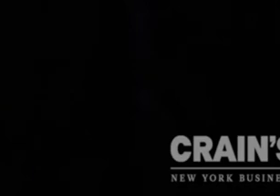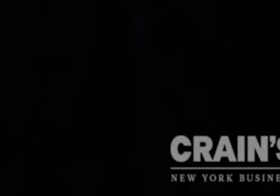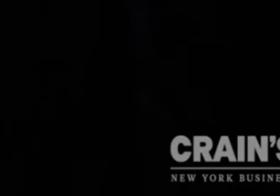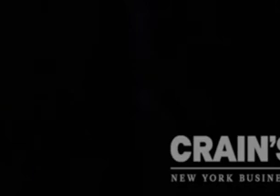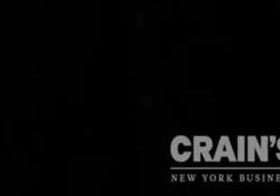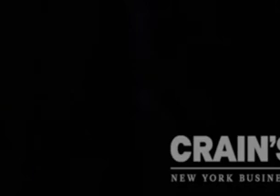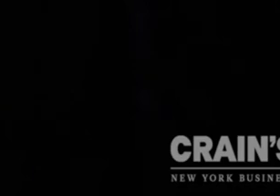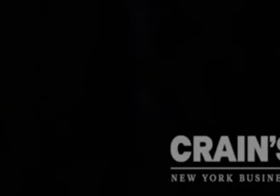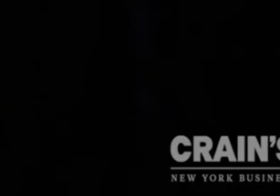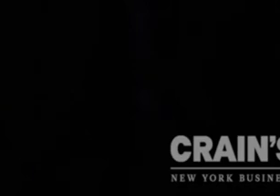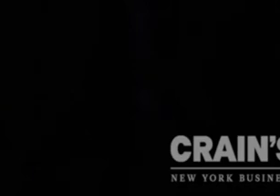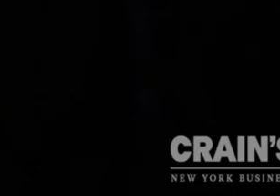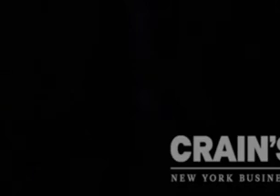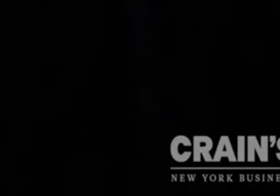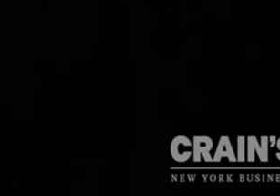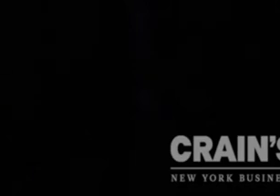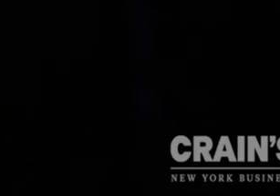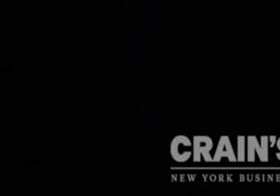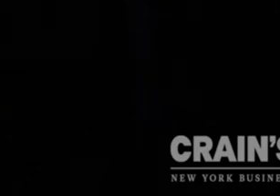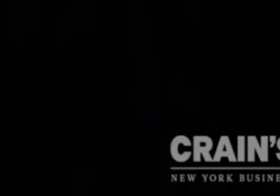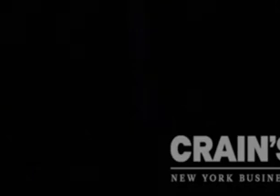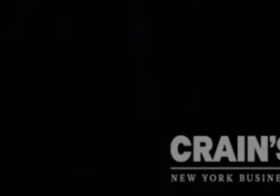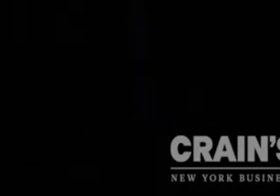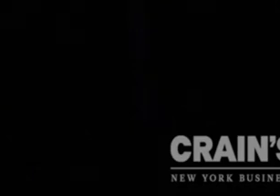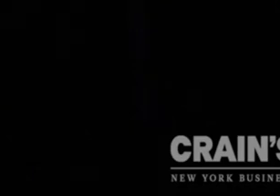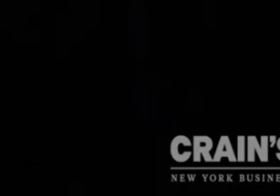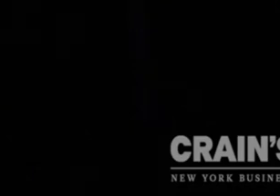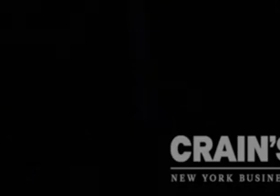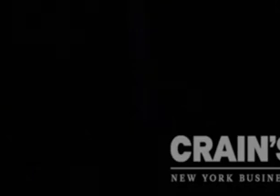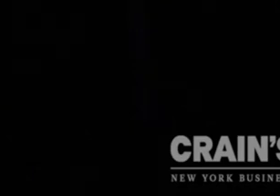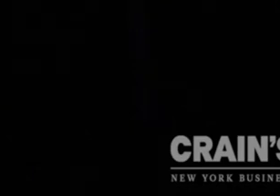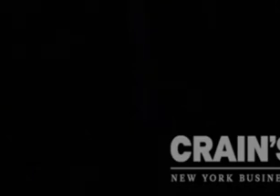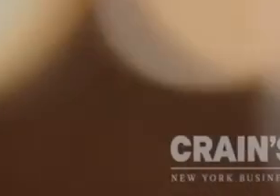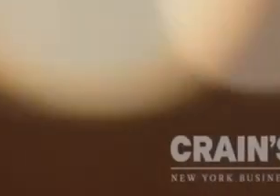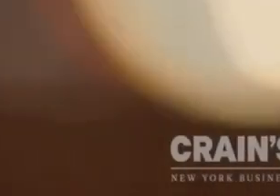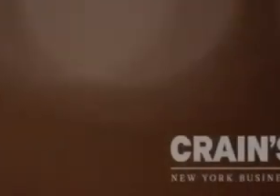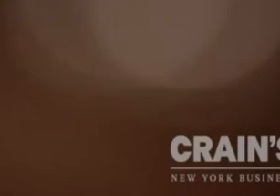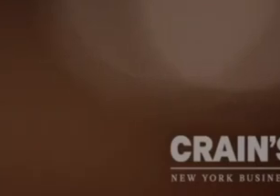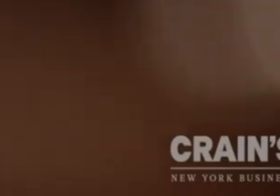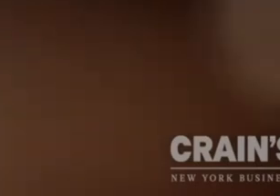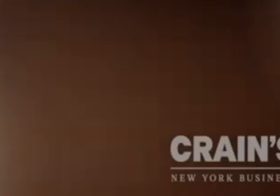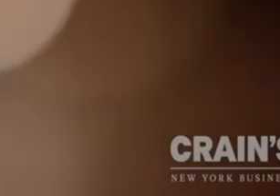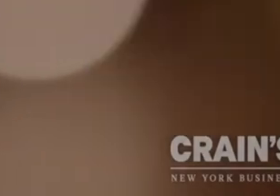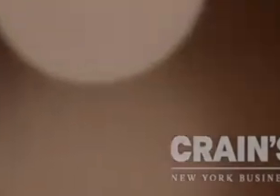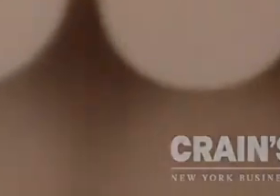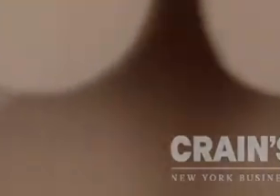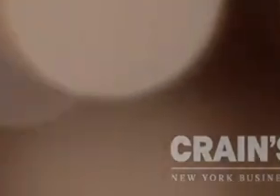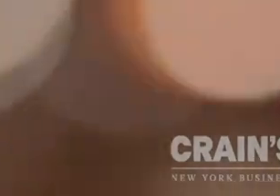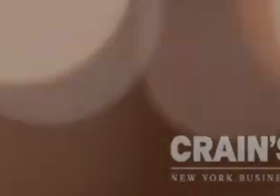I was in my mid-20s in an area called Greektown in the upper 20s and 8th Avenue.